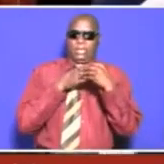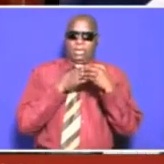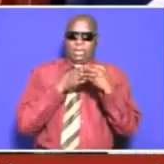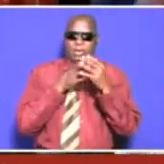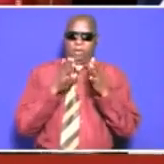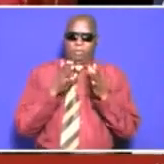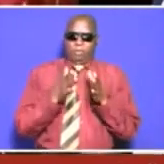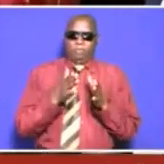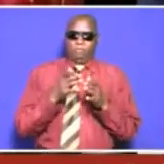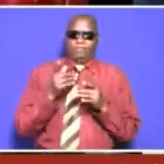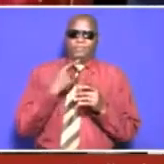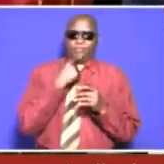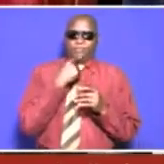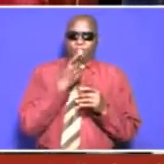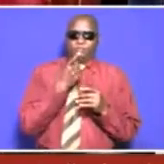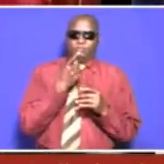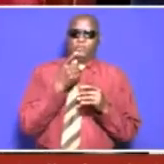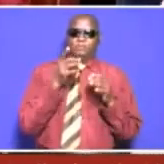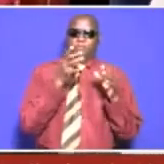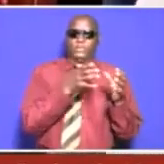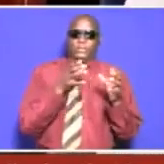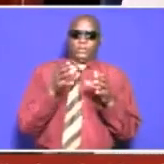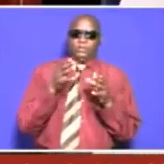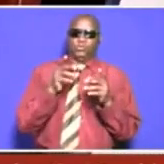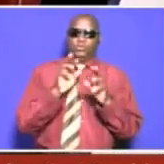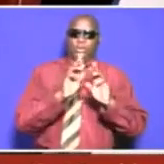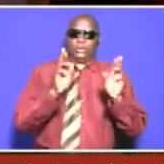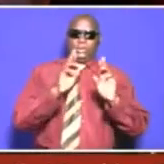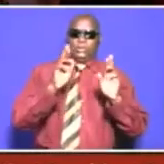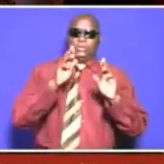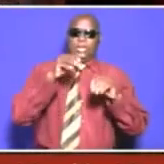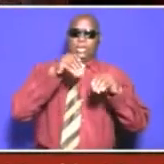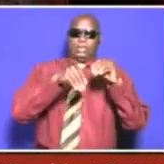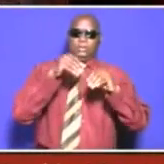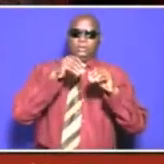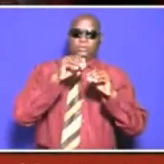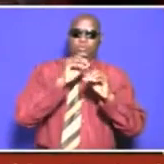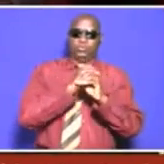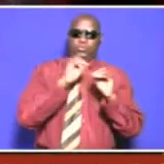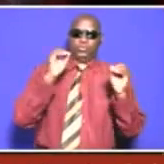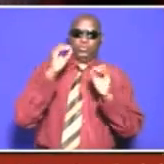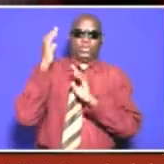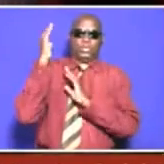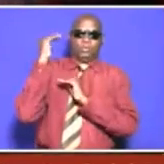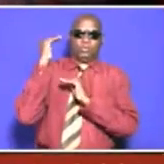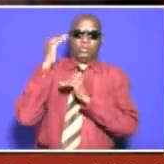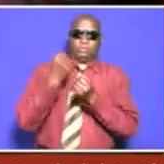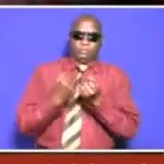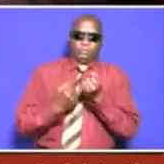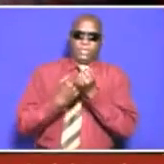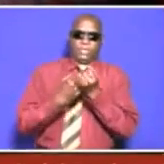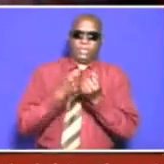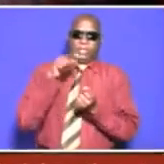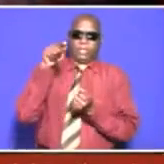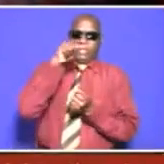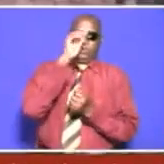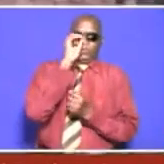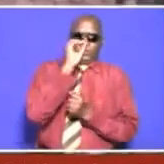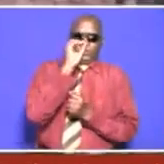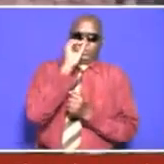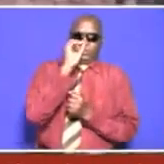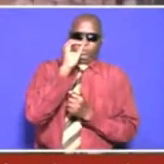ruling party are in different slots to prepare for the elections with no expectation of his backing, reiterating that those who aspire to lead the